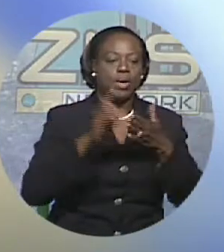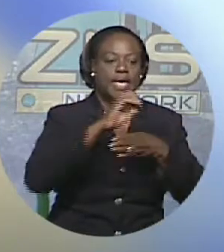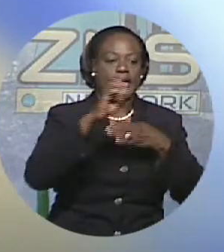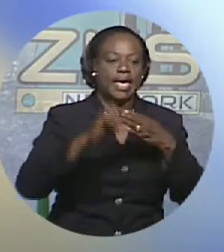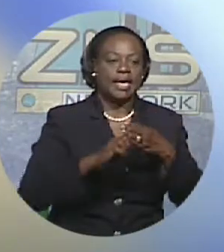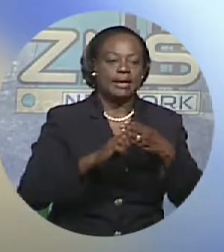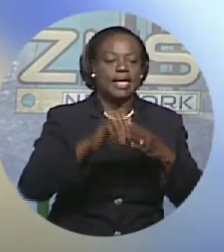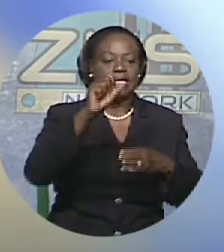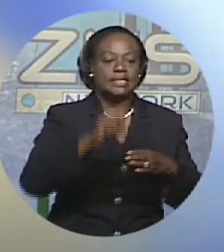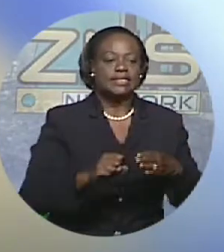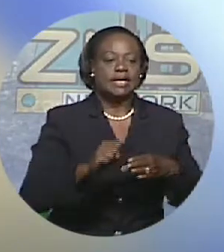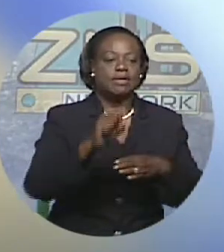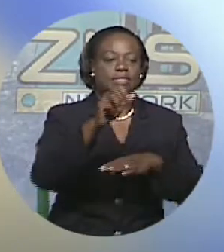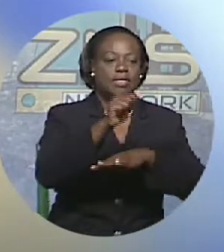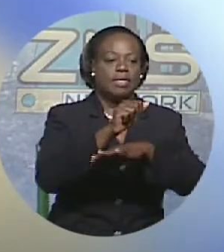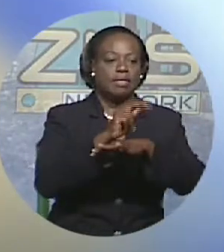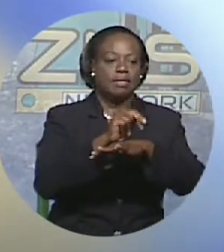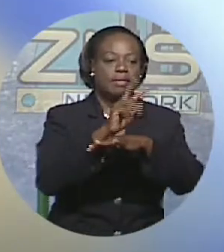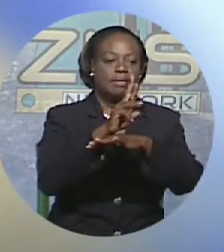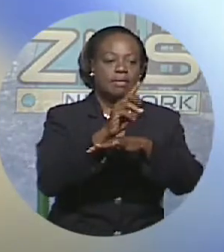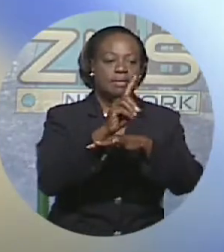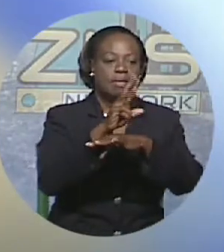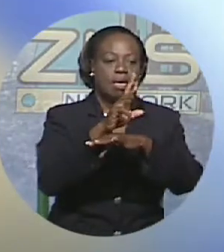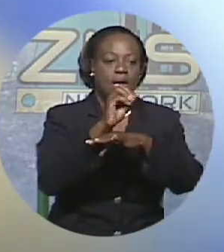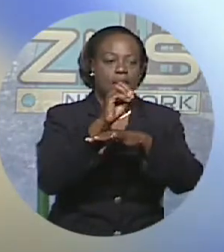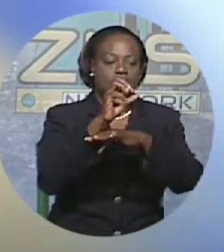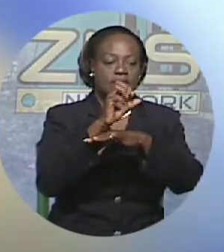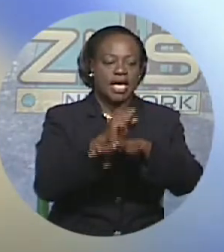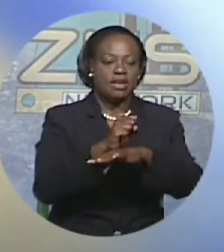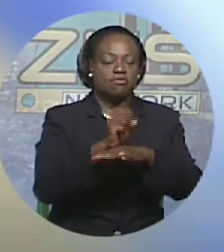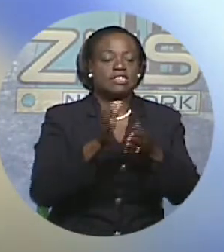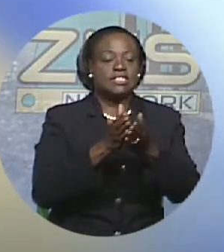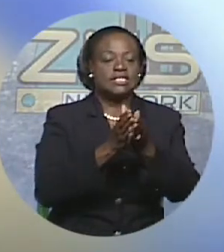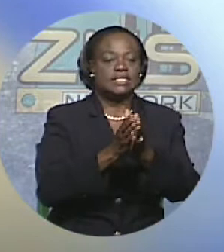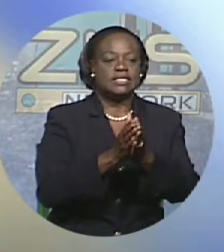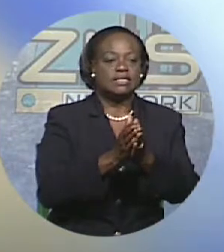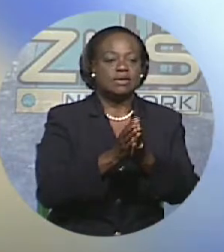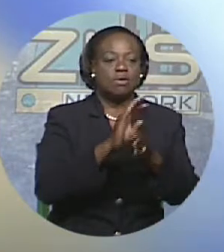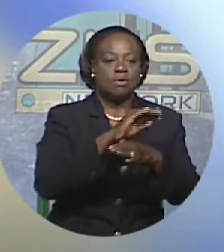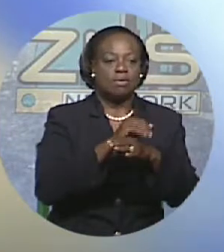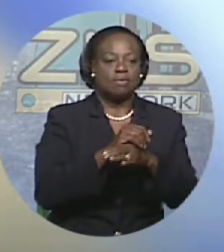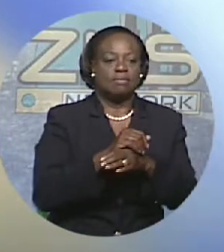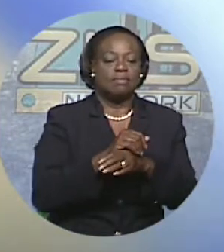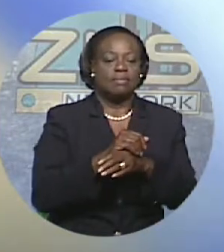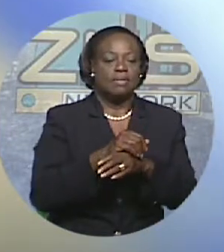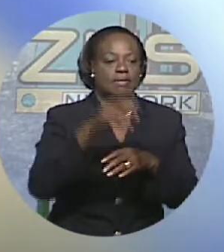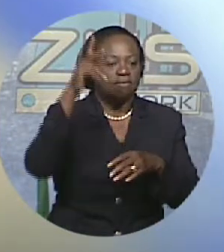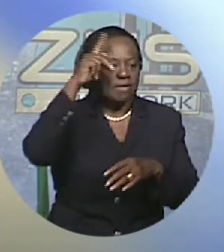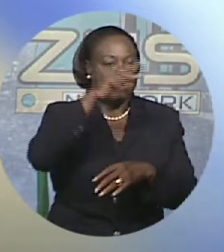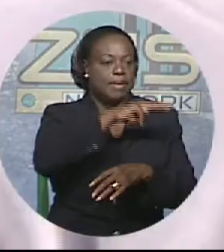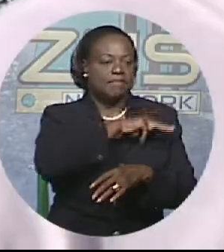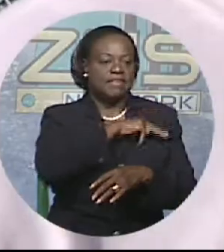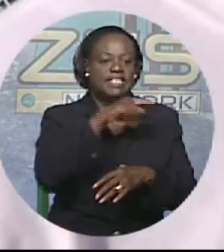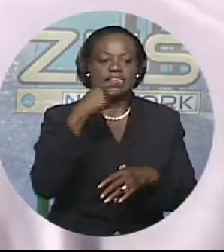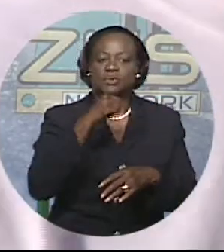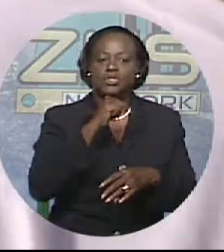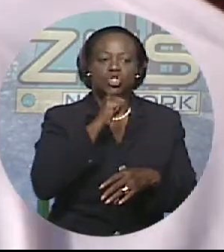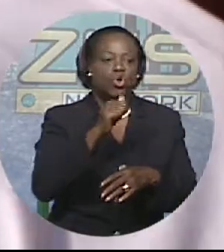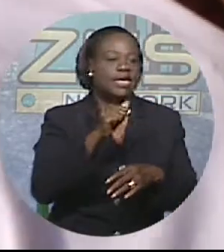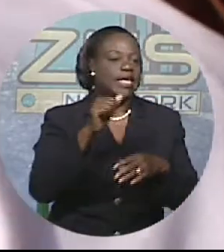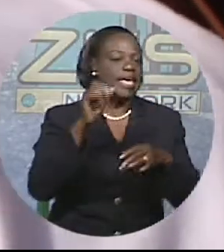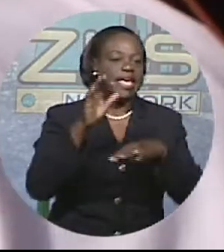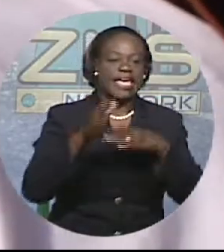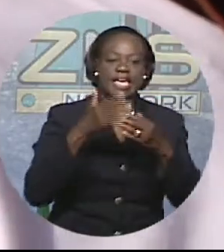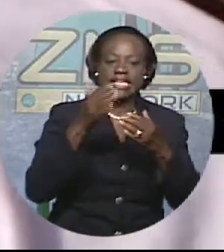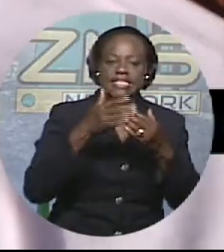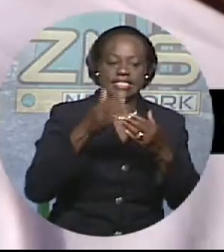McPhee saw his ASU draw at WG Thunderbird cart away with the overall title, but he admits it wasn't easy. I have an outstanding boat.